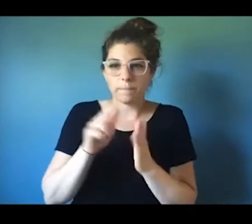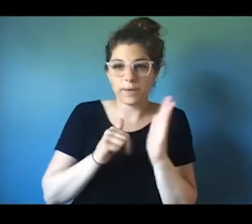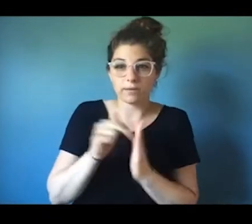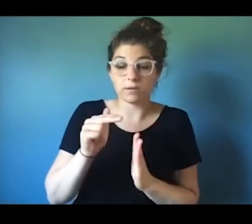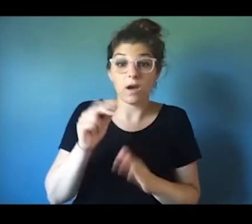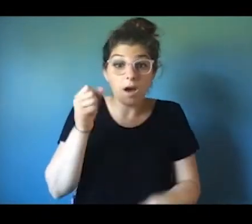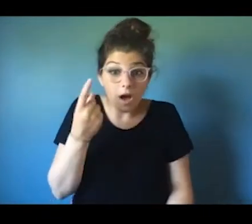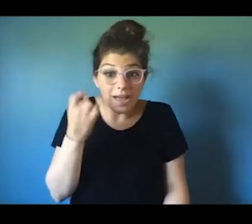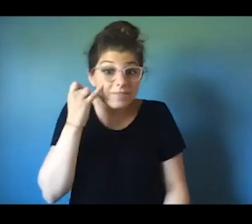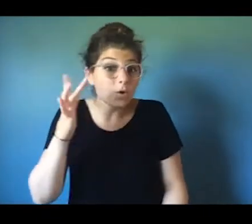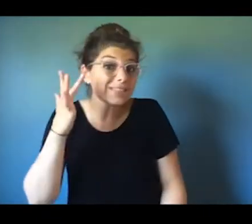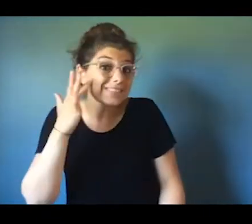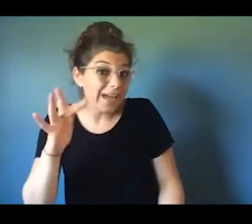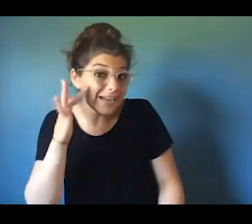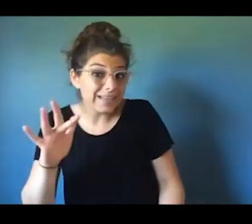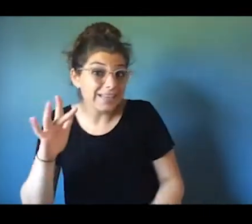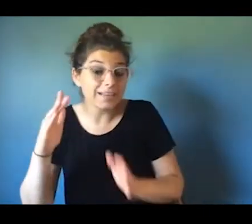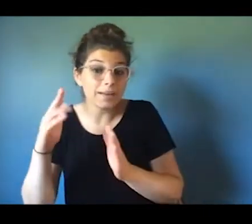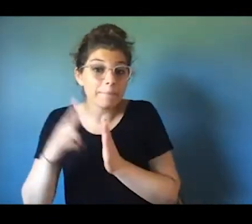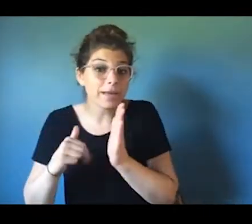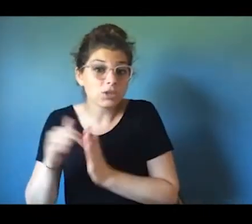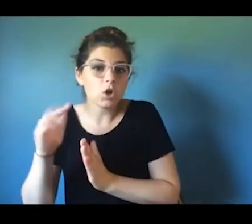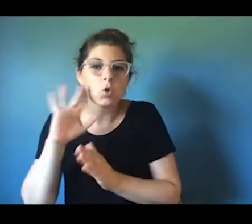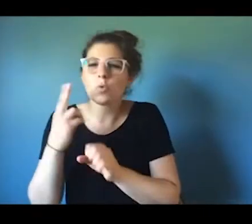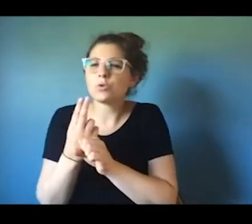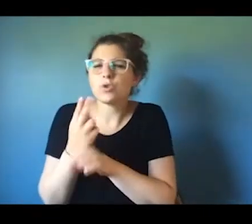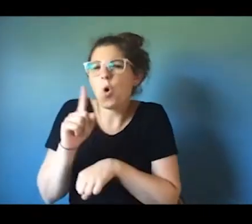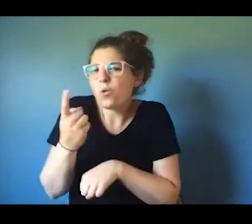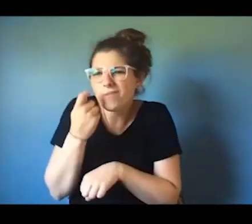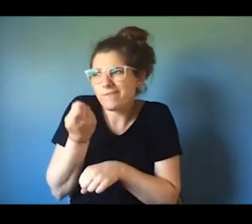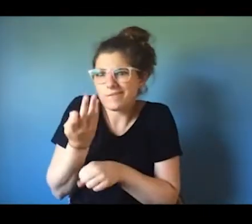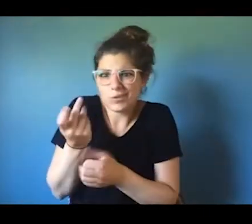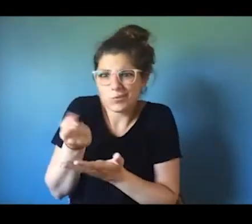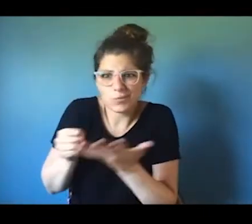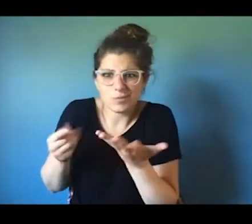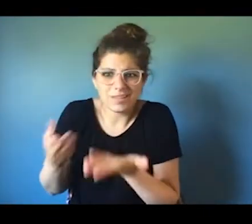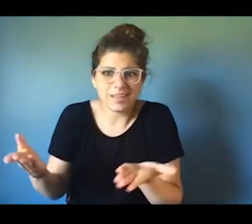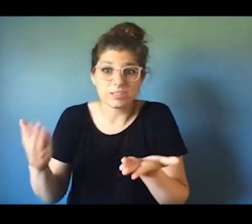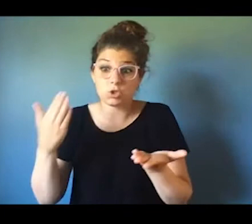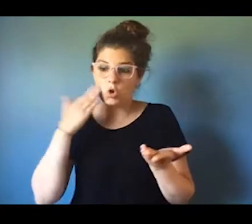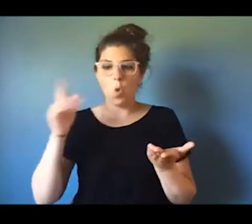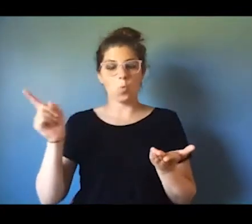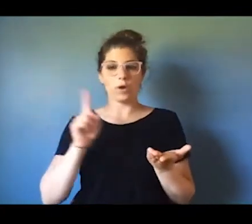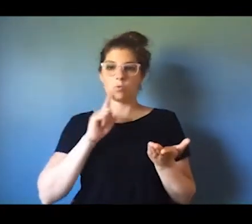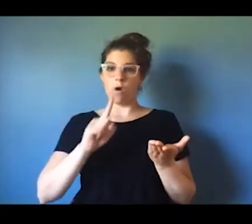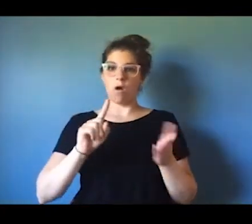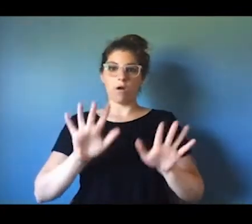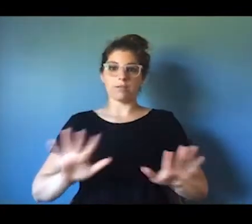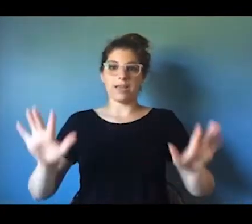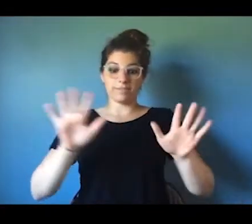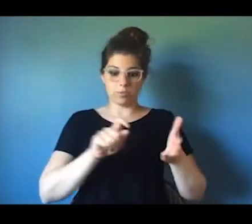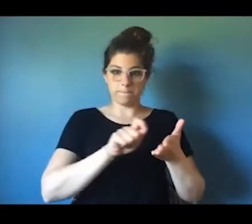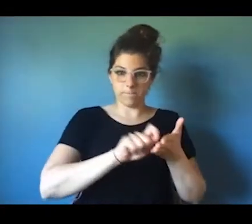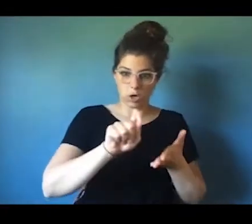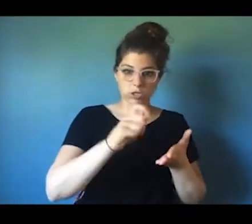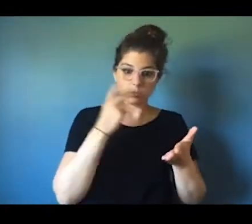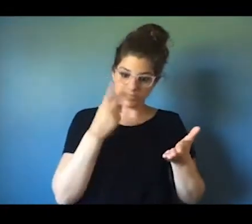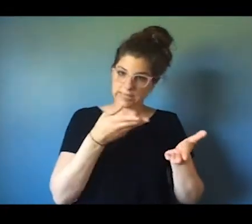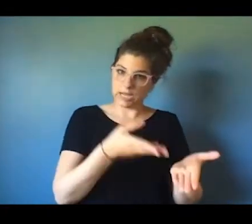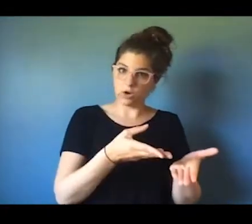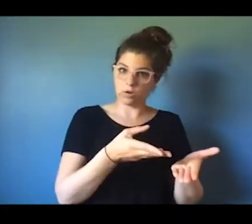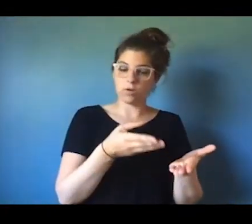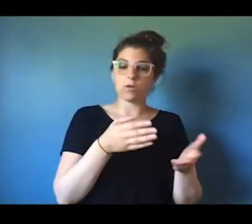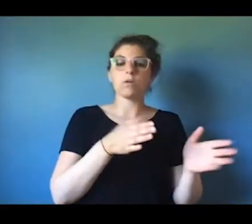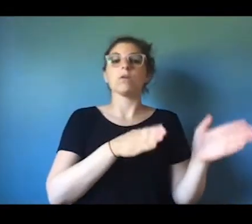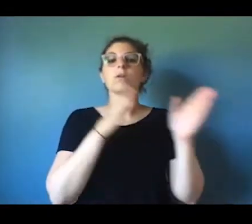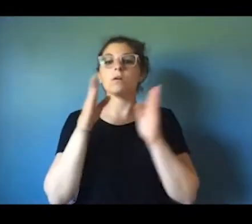here's the deal. If you're a sighted painter, you're going to use your eyesight for really only a couple of things. One, to know where you are